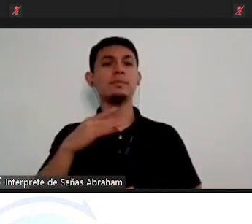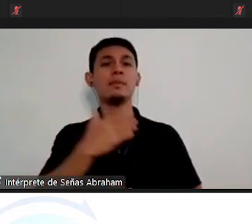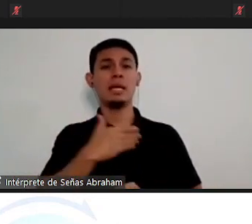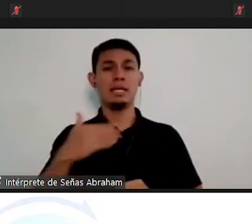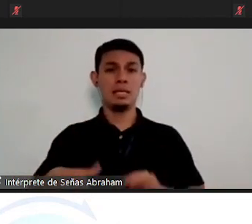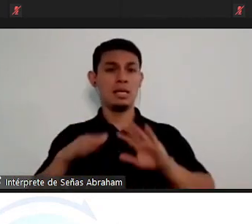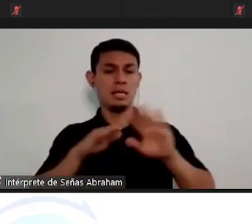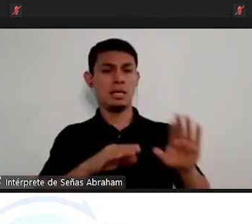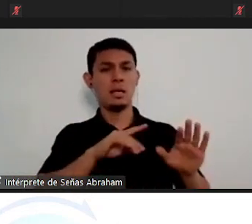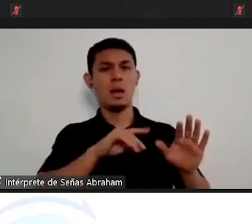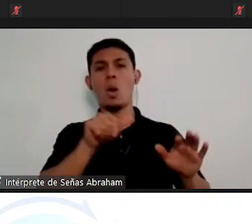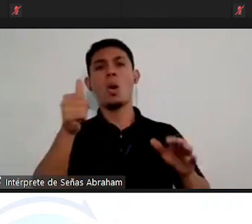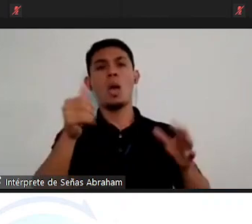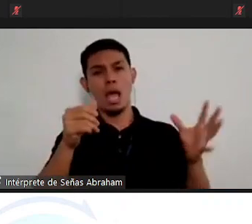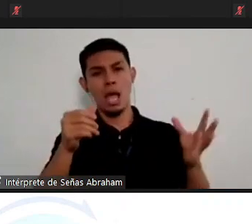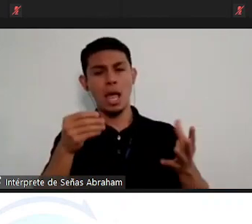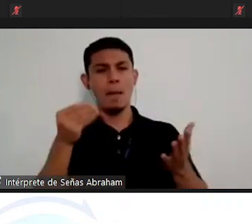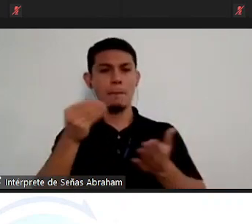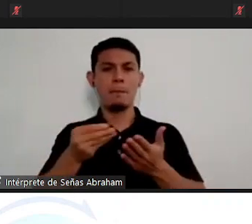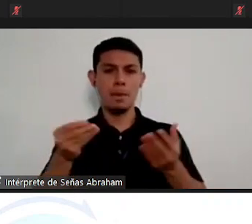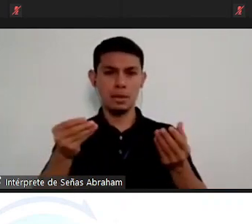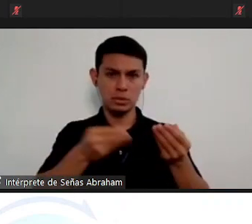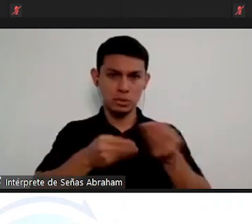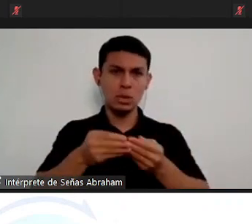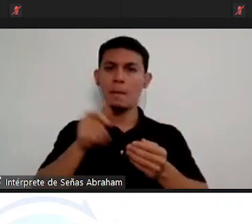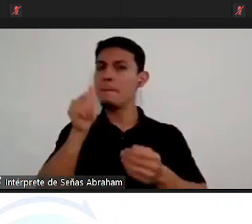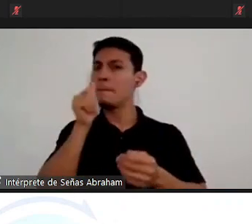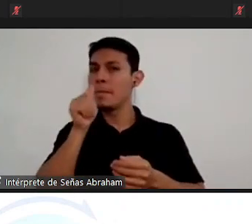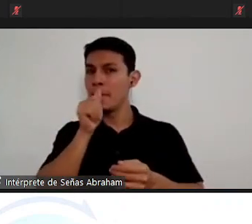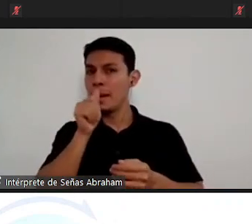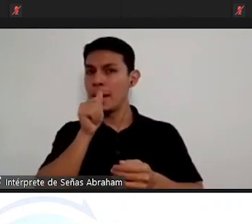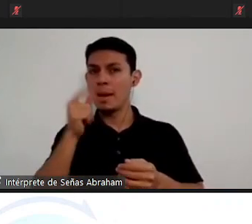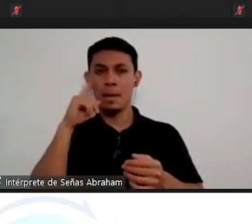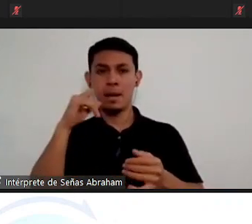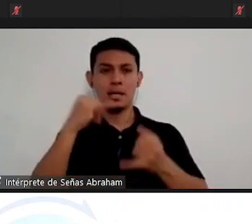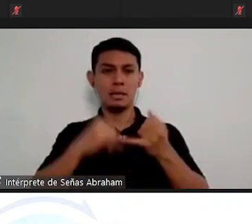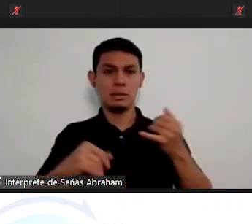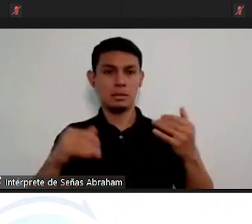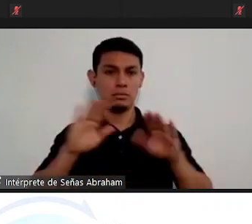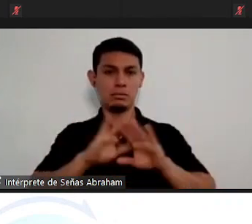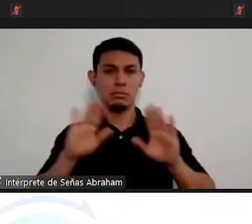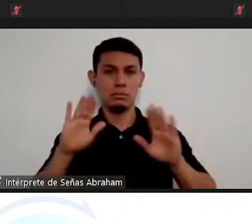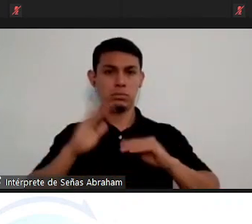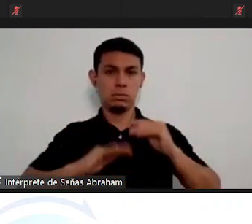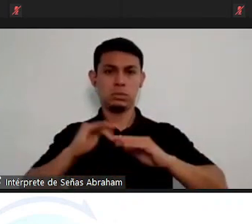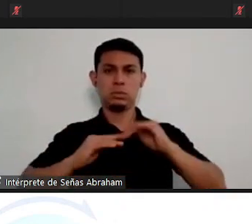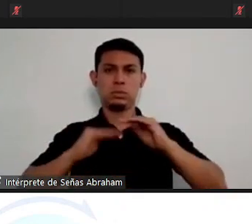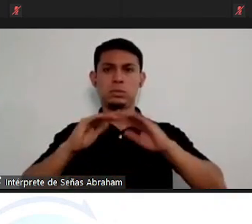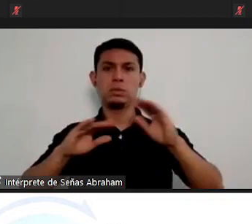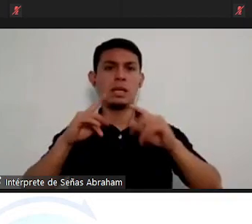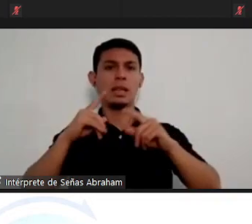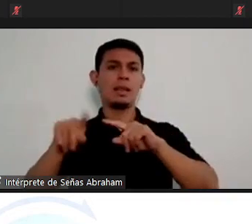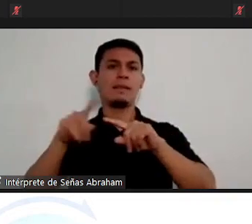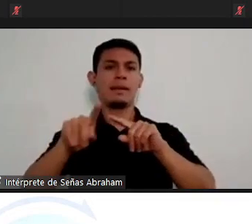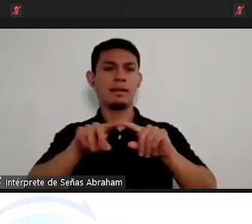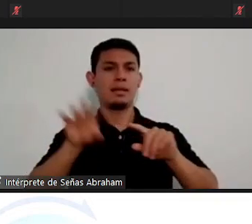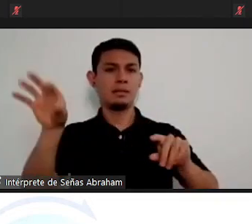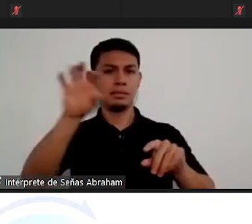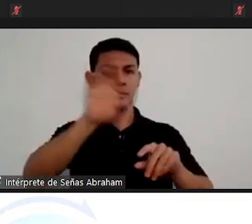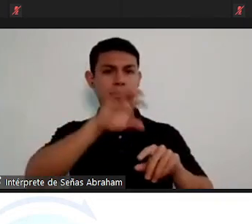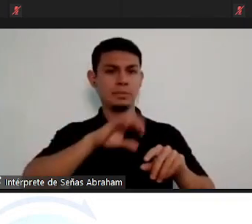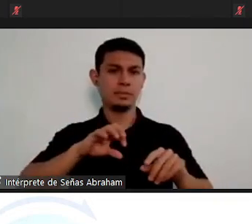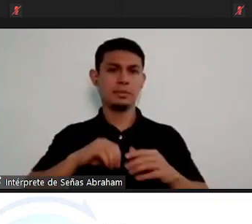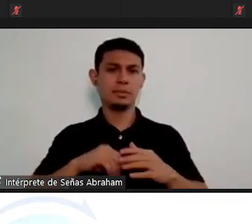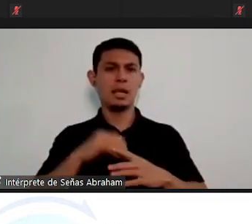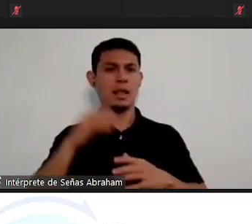government in general and from prohibition in particular we try to bring about a private investment to a close a gap in